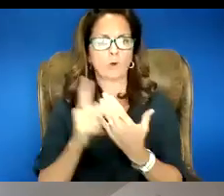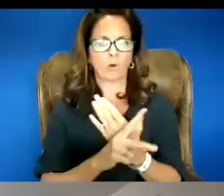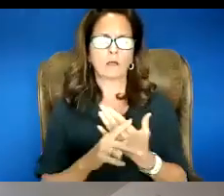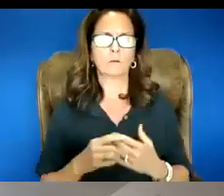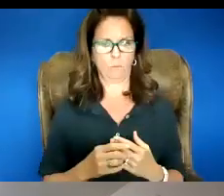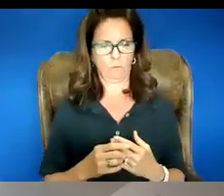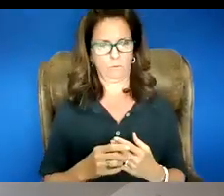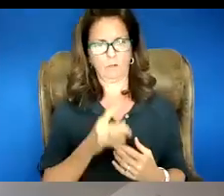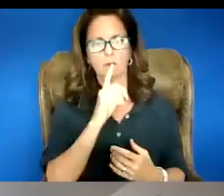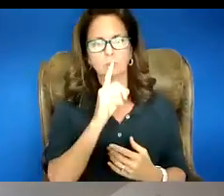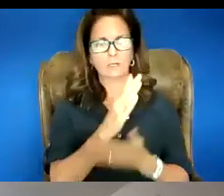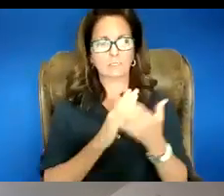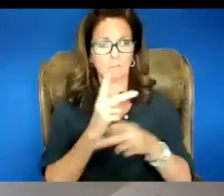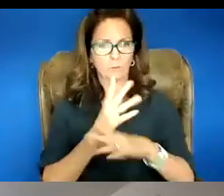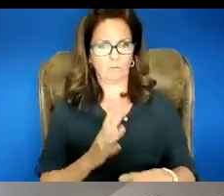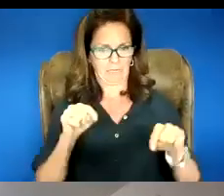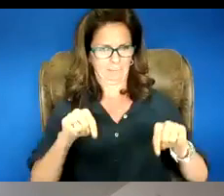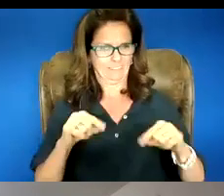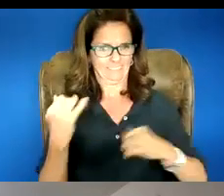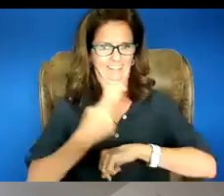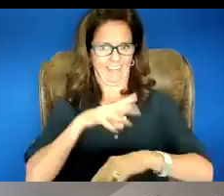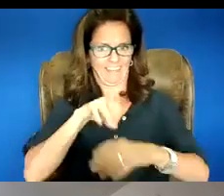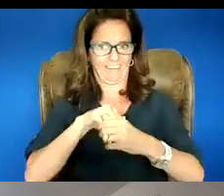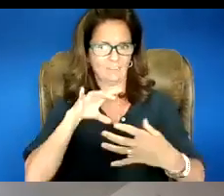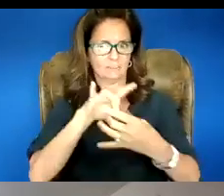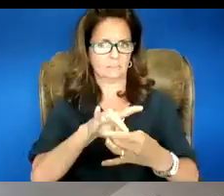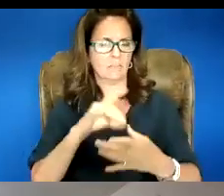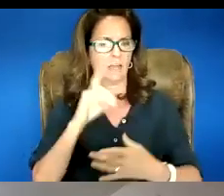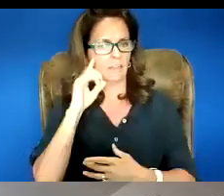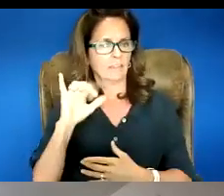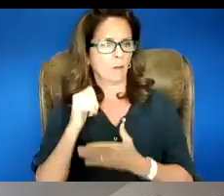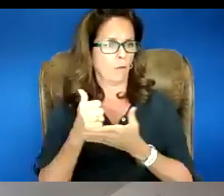probably some supervisors on here, so that should be helpful to you as well.